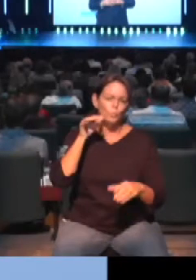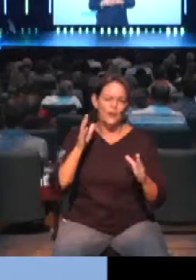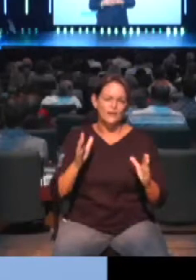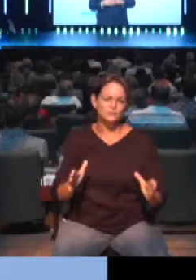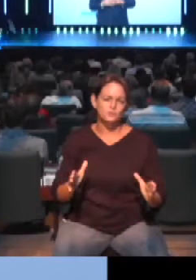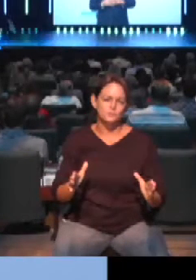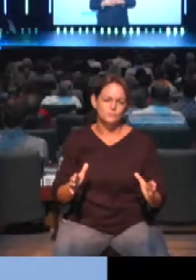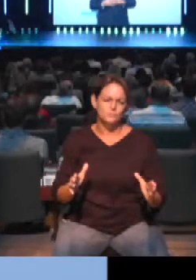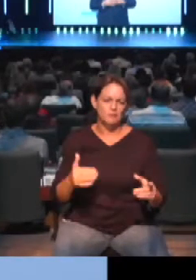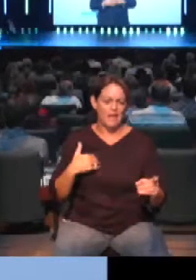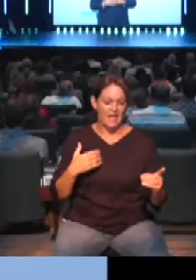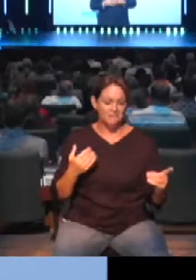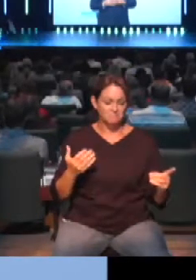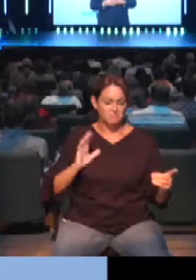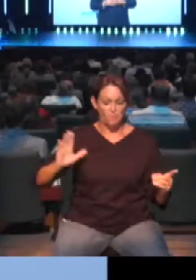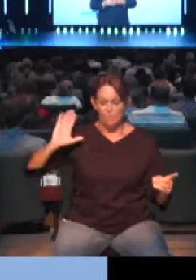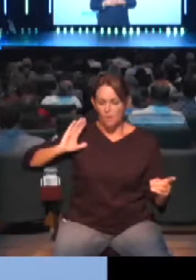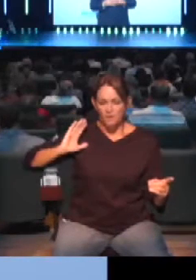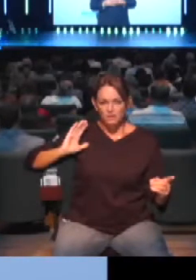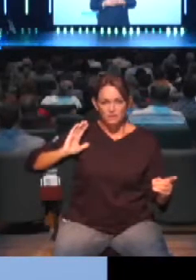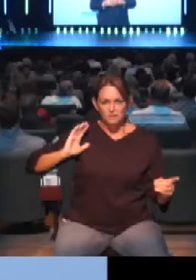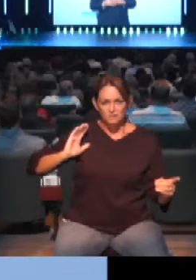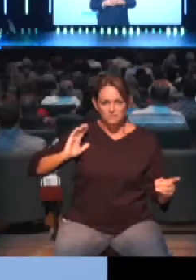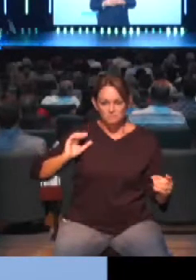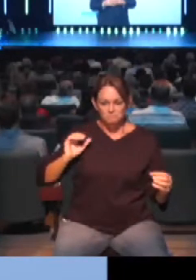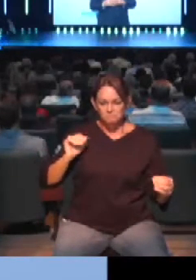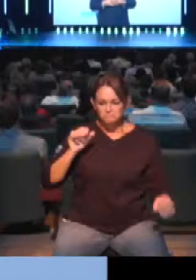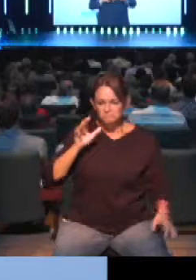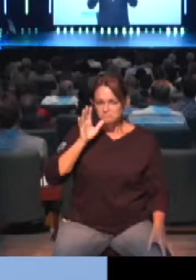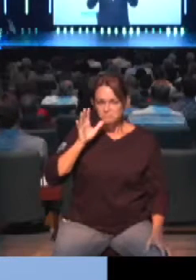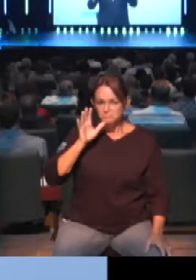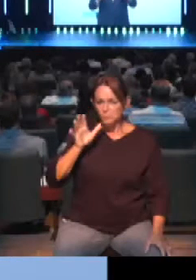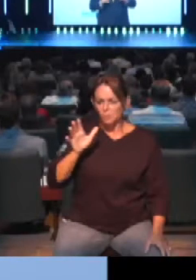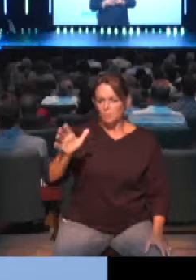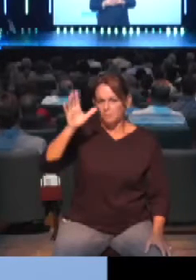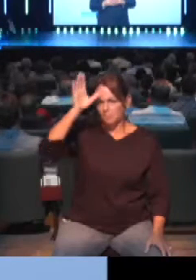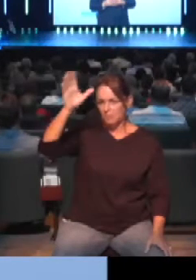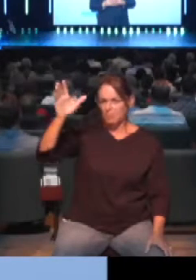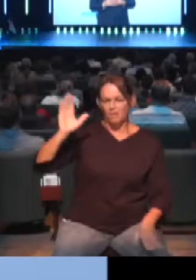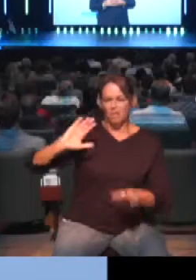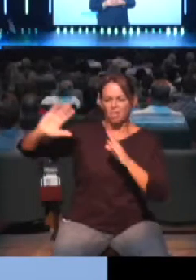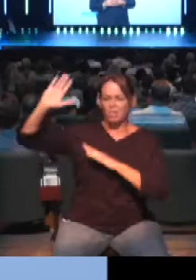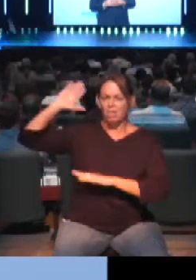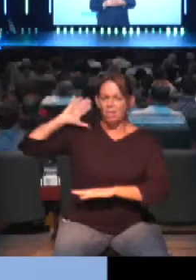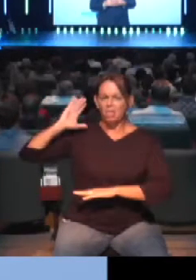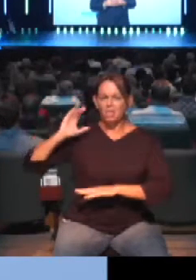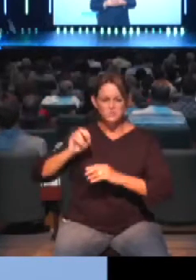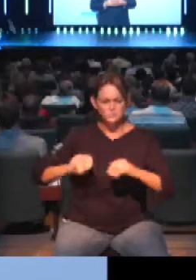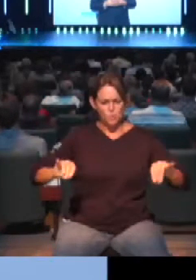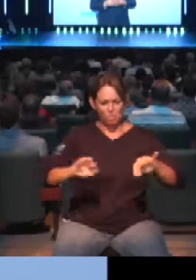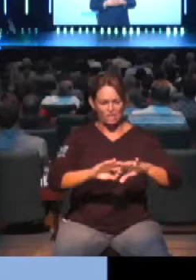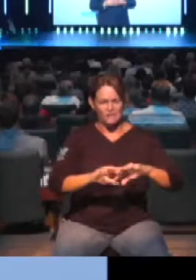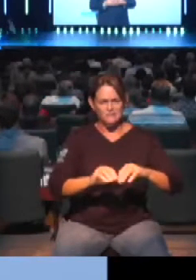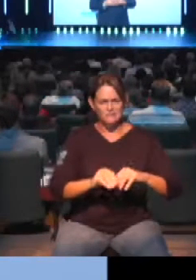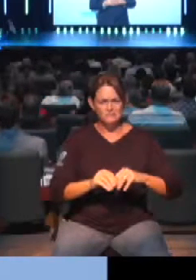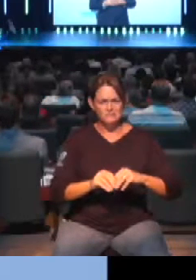We didn't own animals. Our family, our parents, we didn't own animals. Our grandparents, our ancestors. We didn't even own land, son.